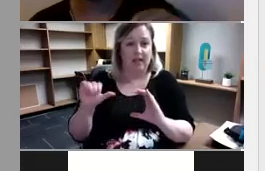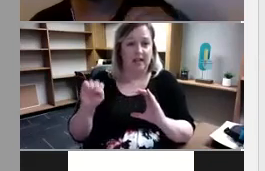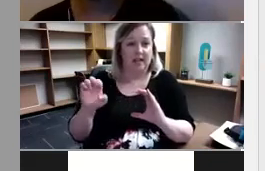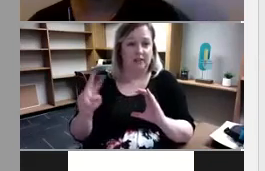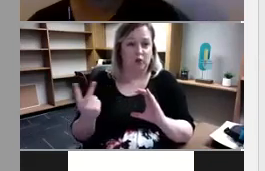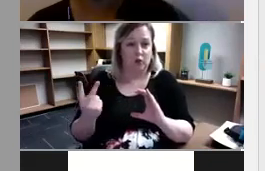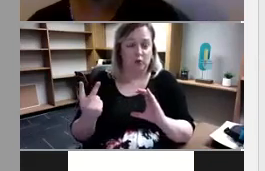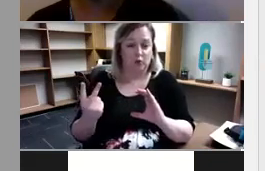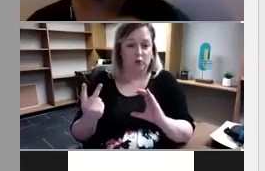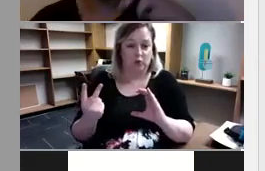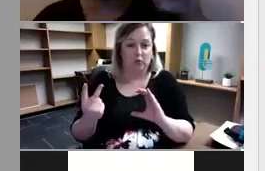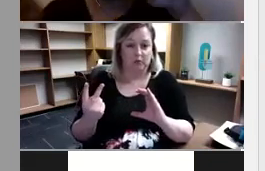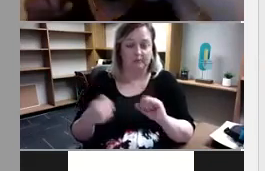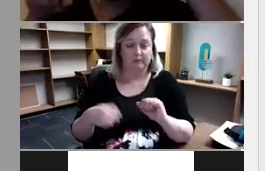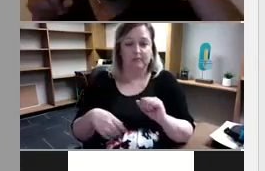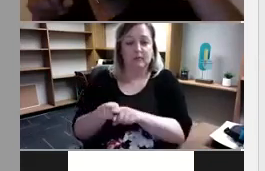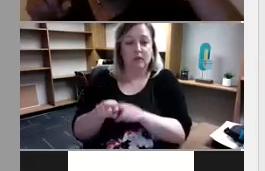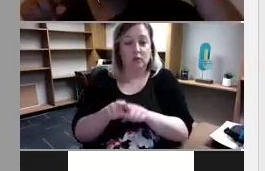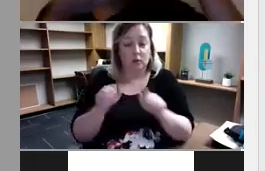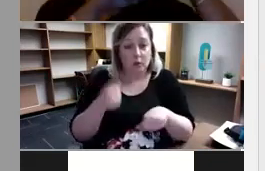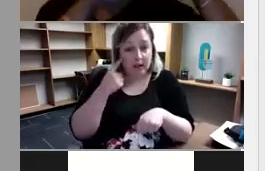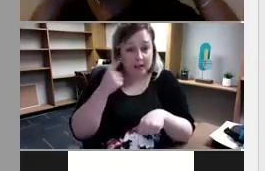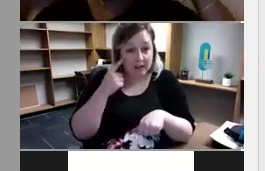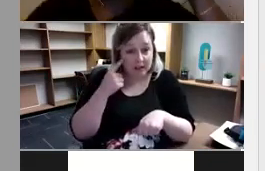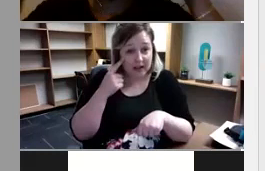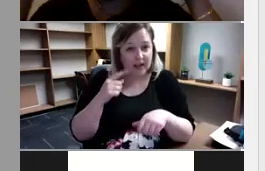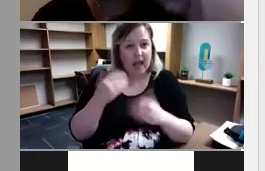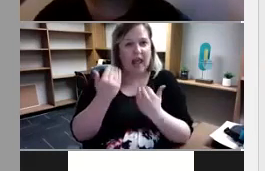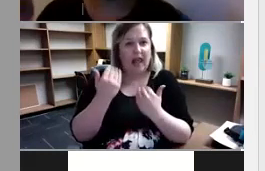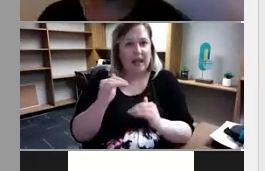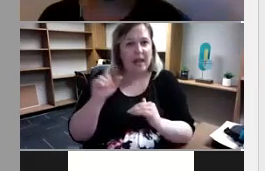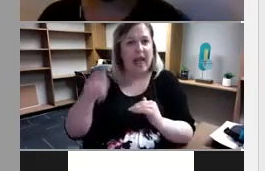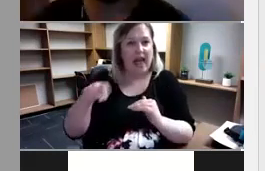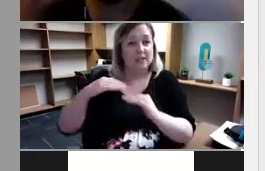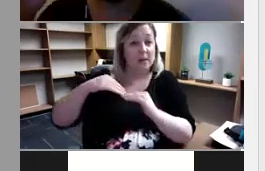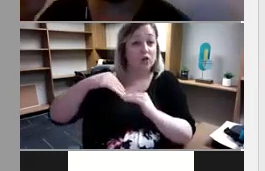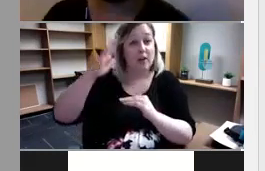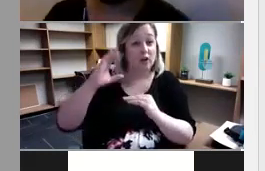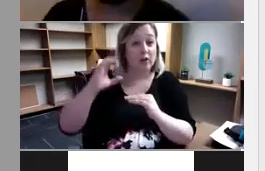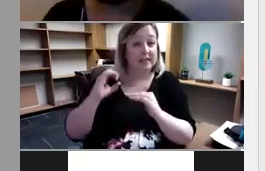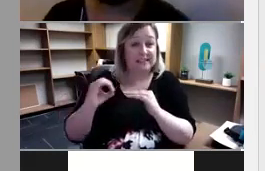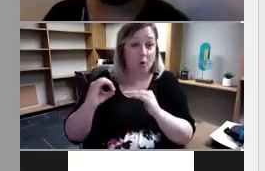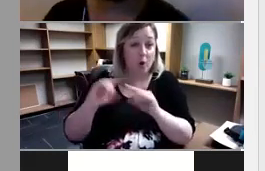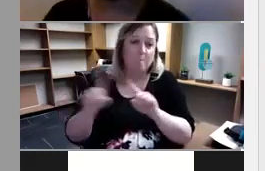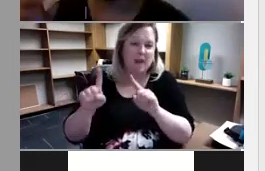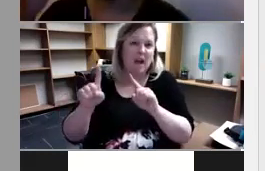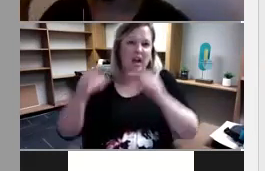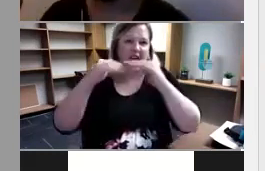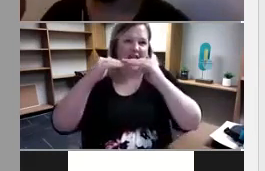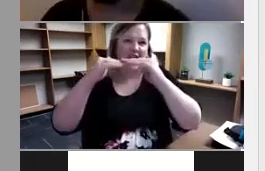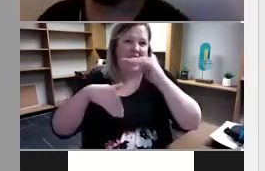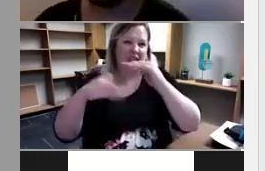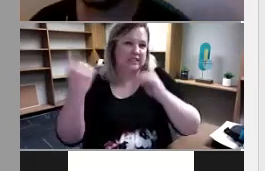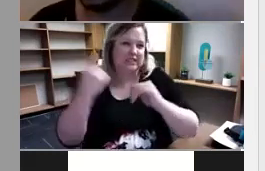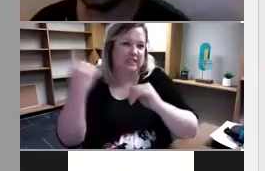things have to apply. You can also think of that as the limit needs to be greater than 0 but less than some particular constant c. But we don't need